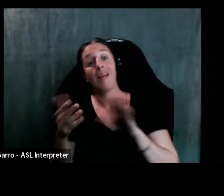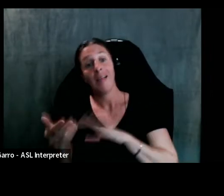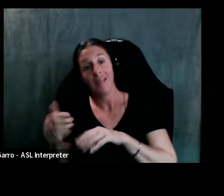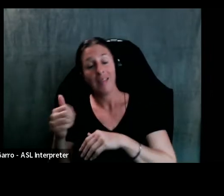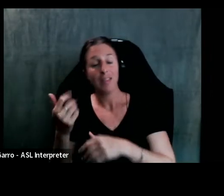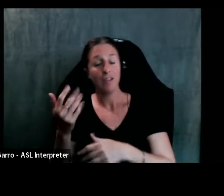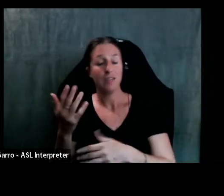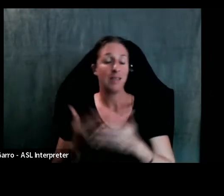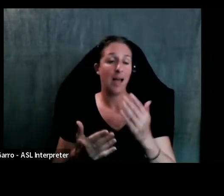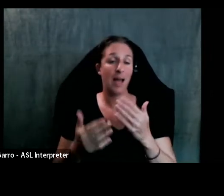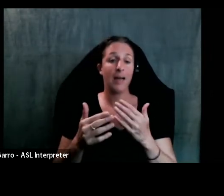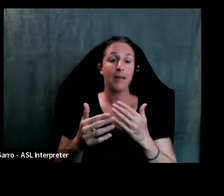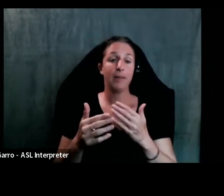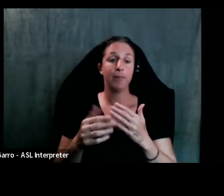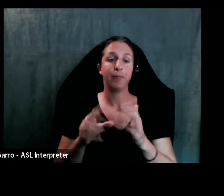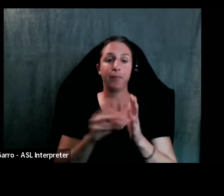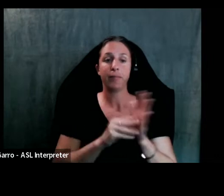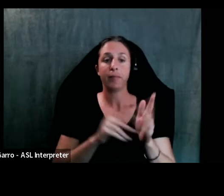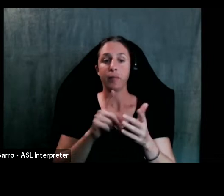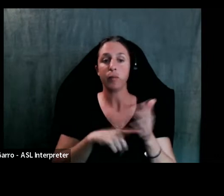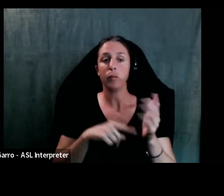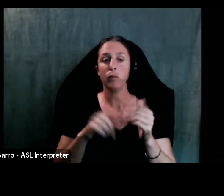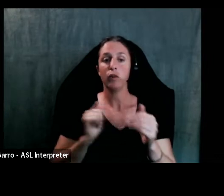what Trustee,